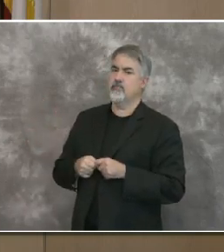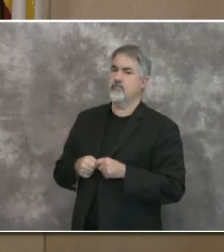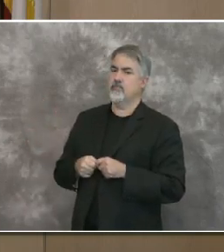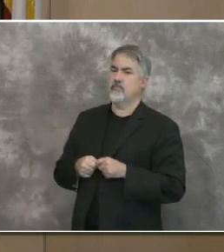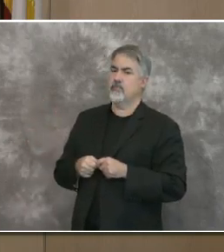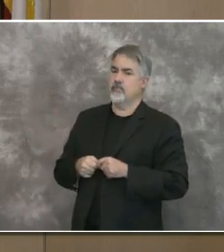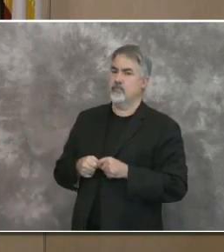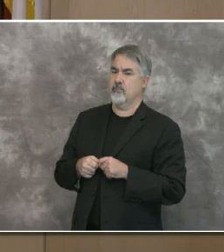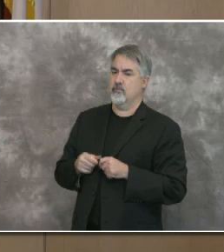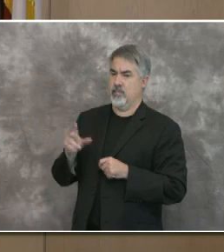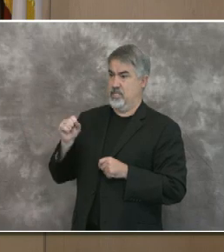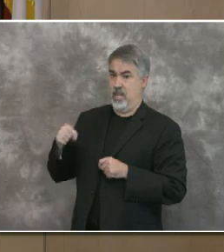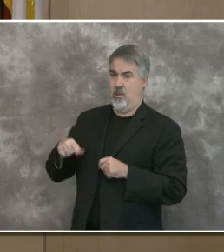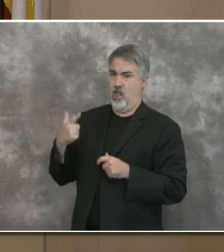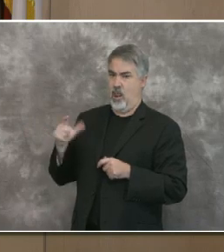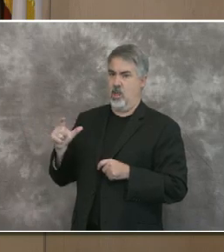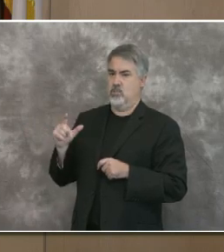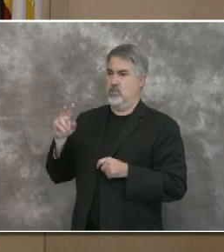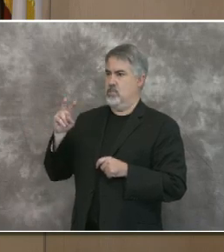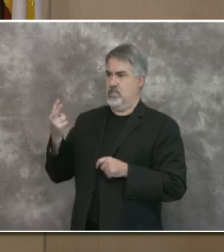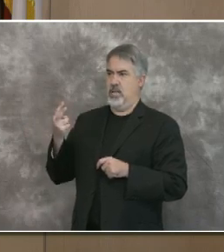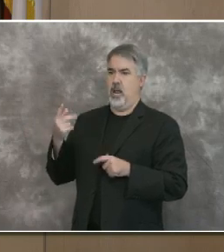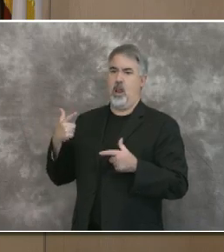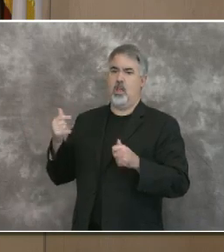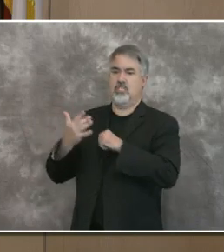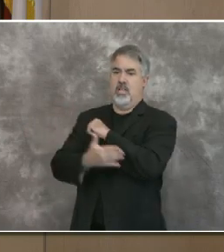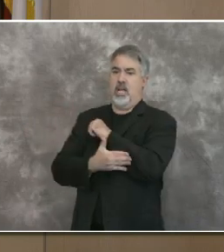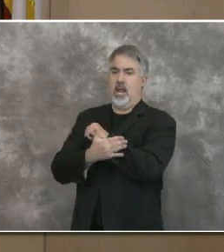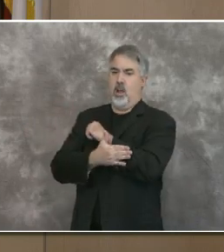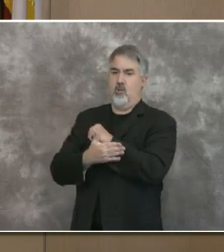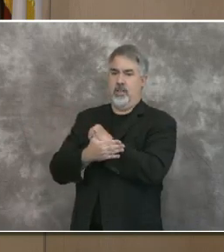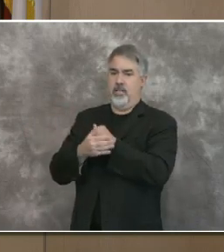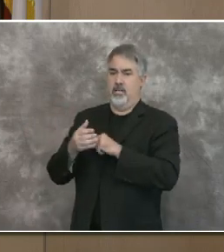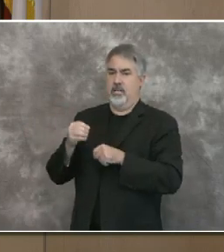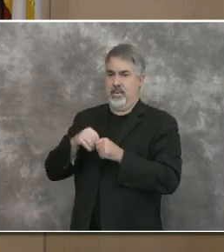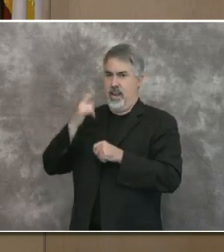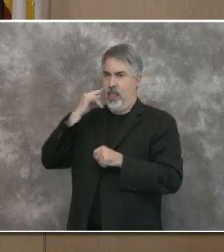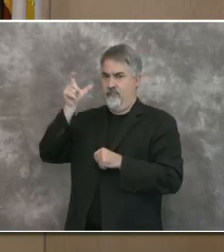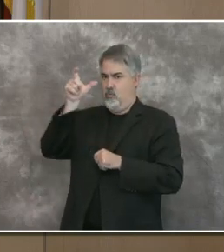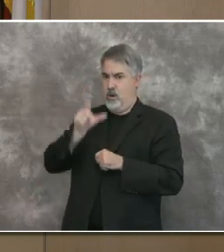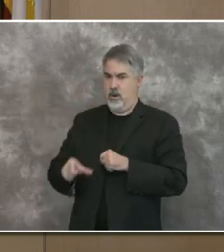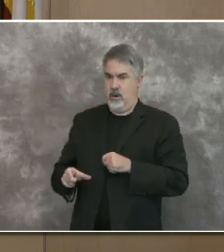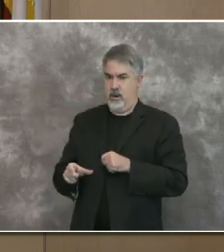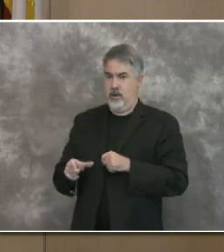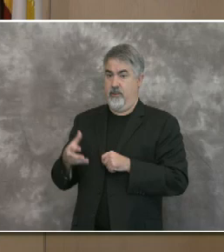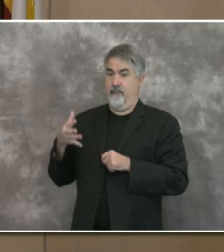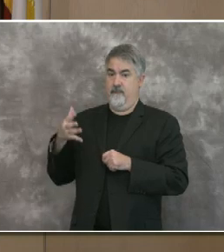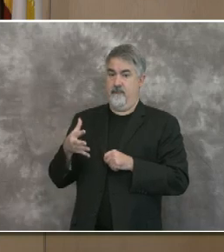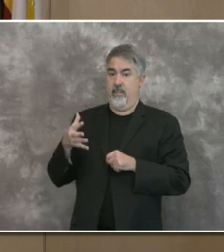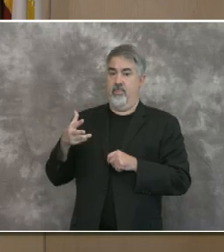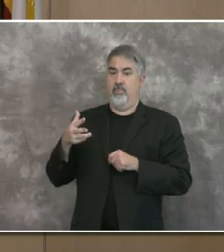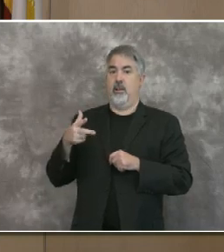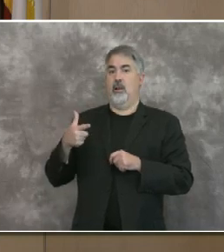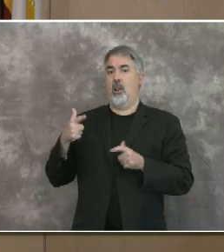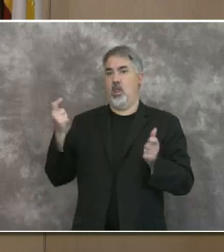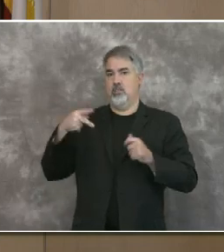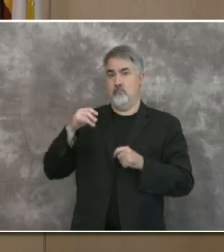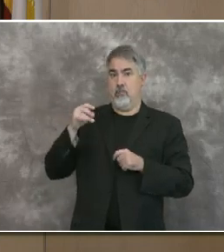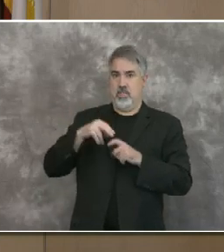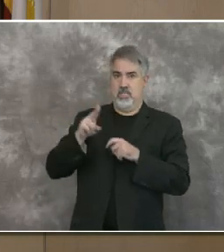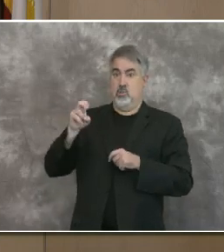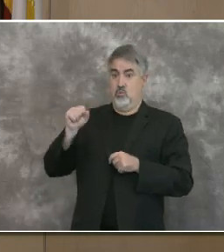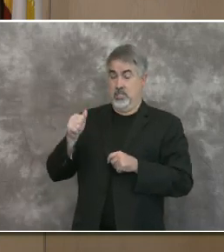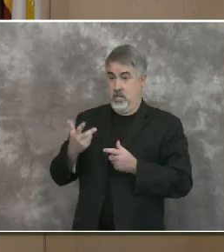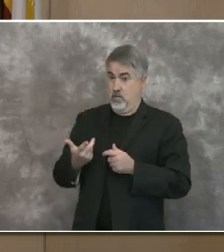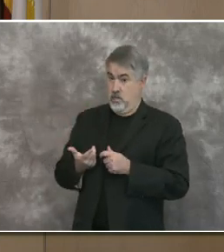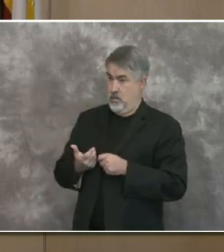in the state of California and the 5th county in the nation, 5th largest rather. Yes. The governor came out last week with the gating criteria that any county would